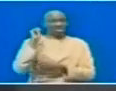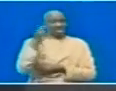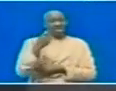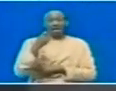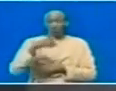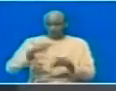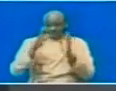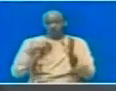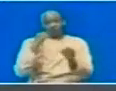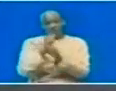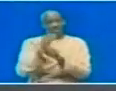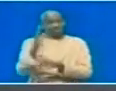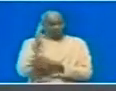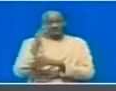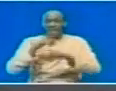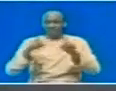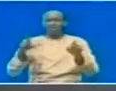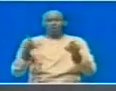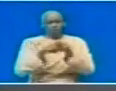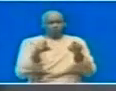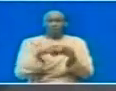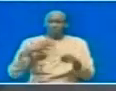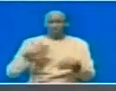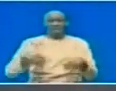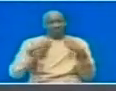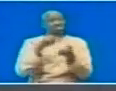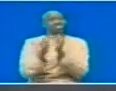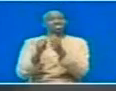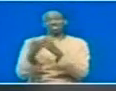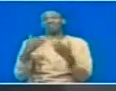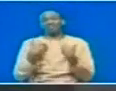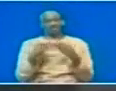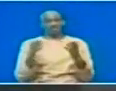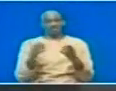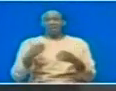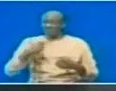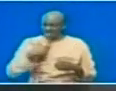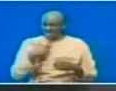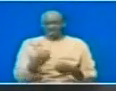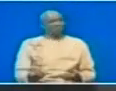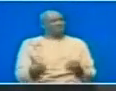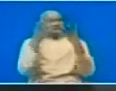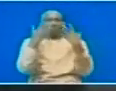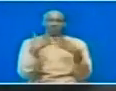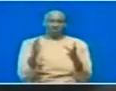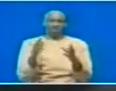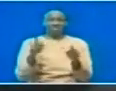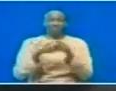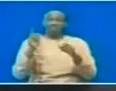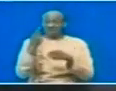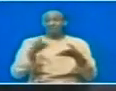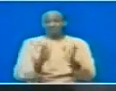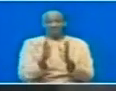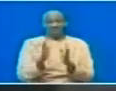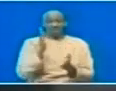national security, but also the lives of the hundreds of victims of the attack. For me, it's a miracle. It's like a second birth, because that